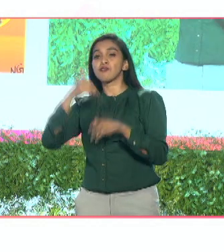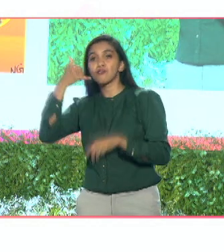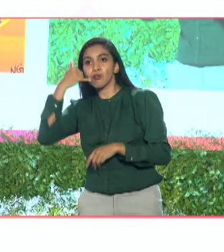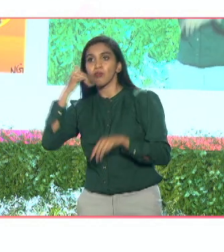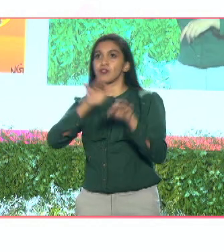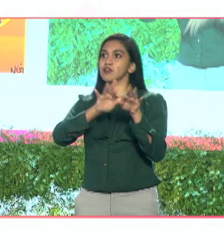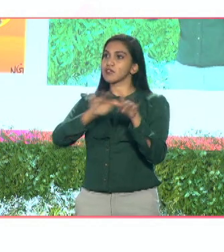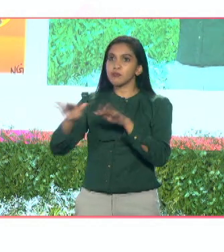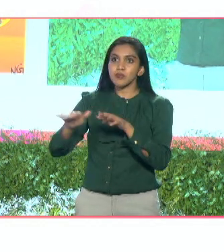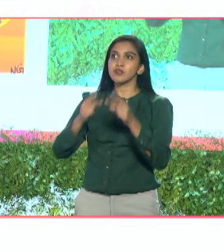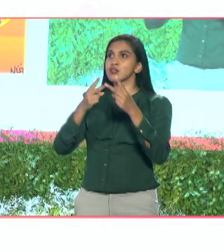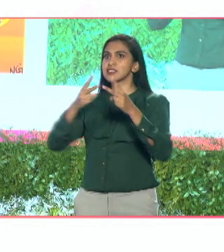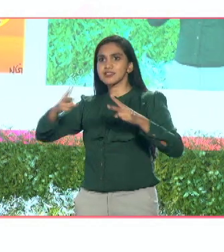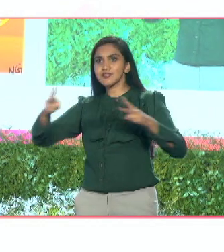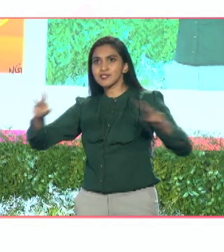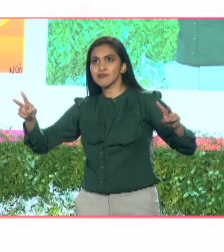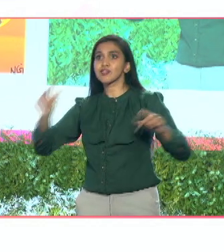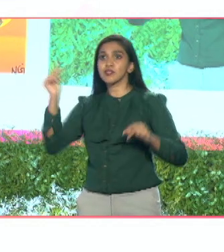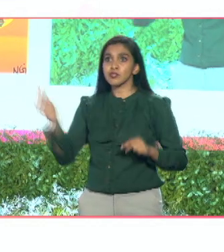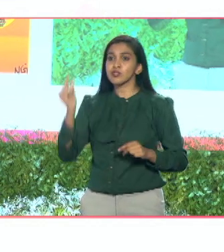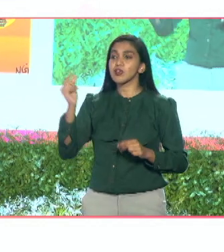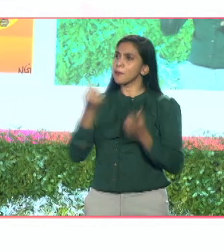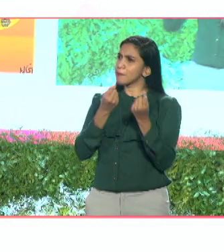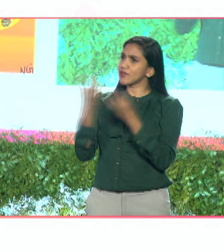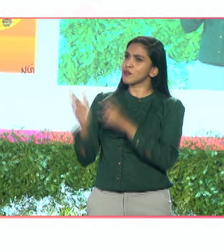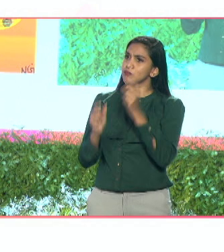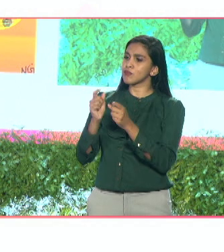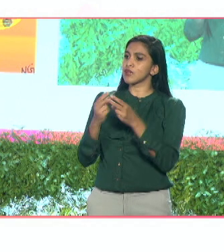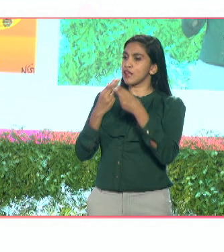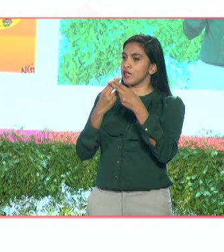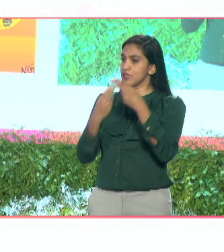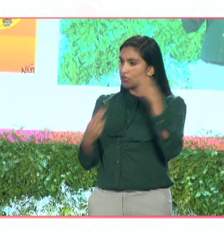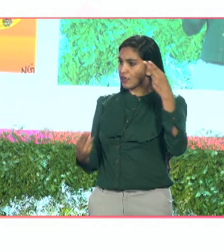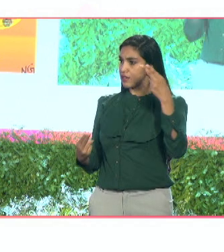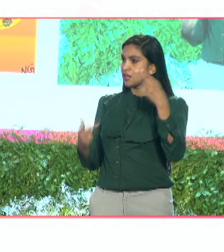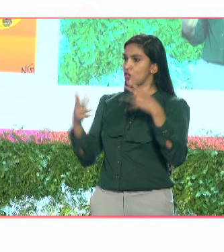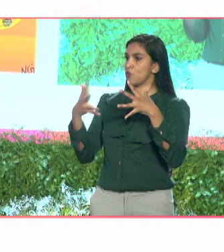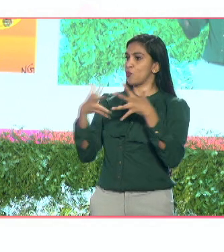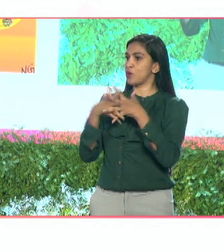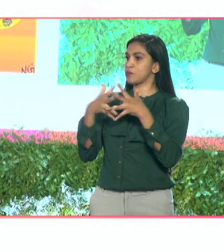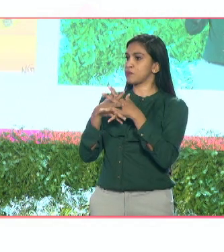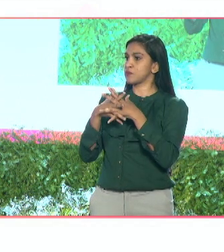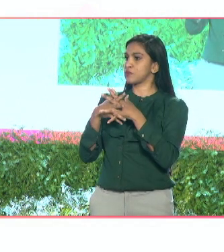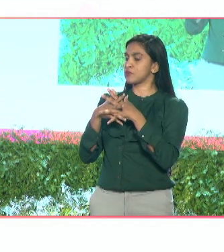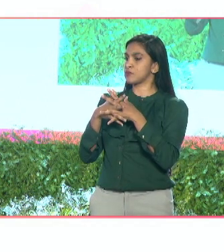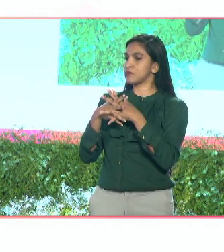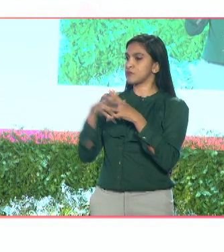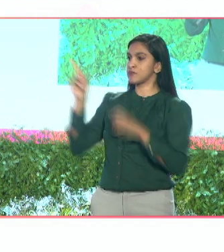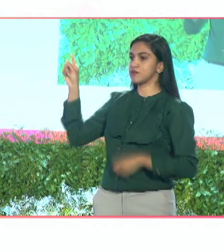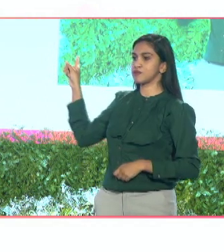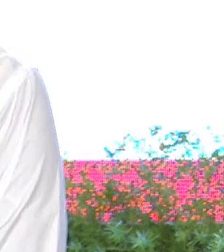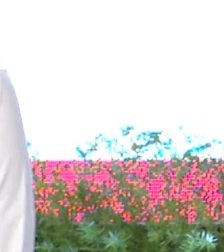devices nowadays, and you can find more information in our website.